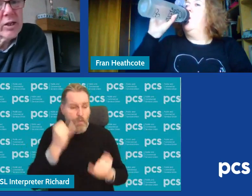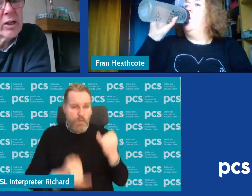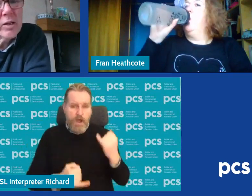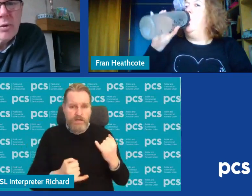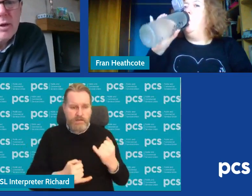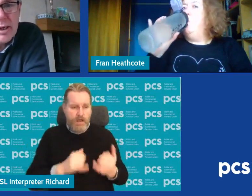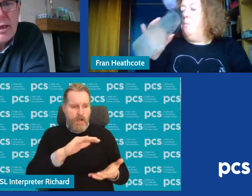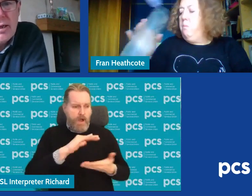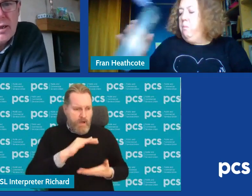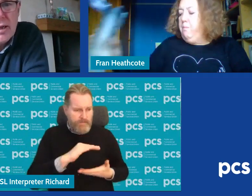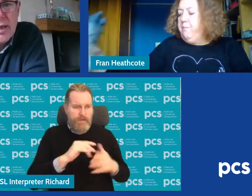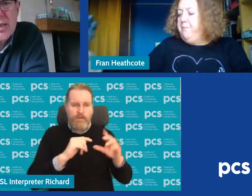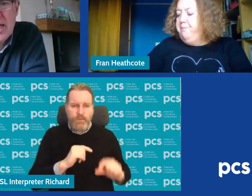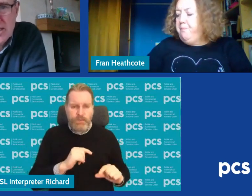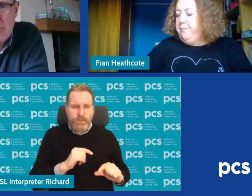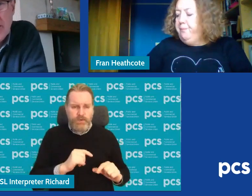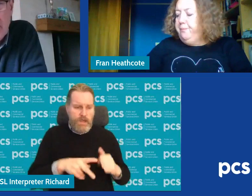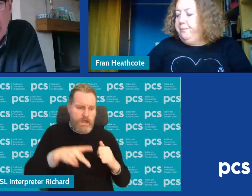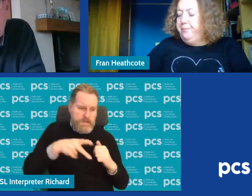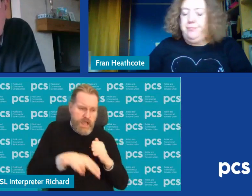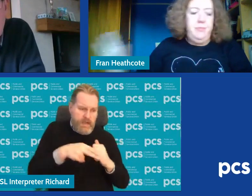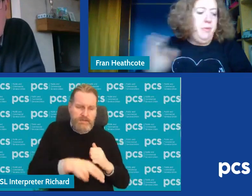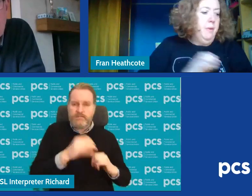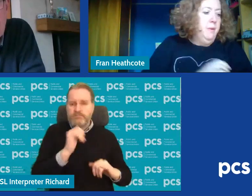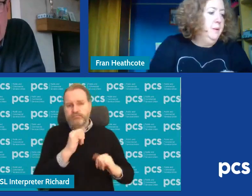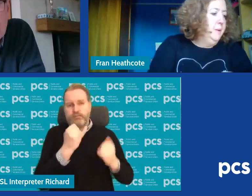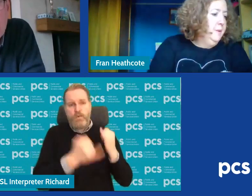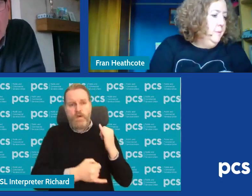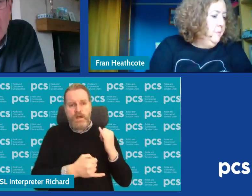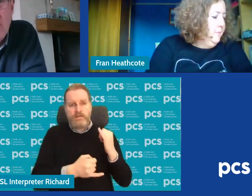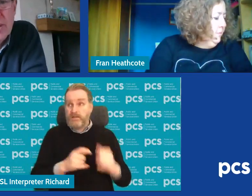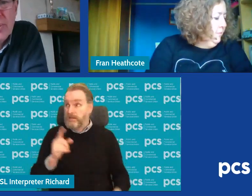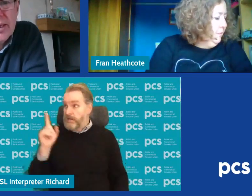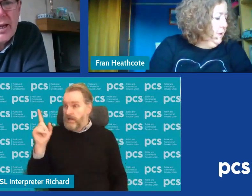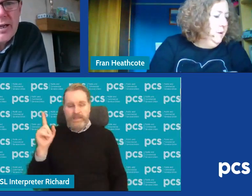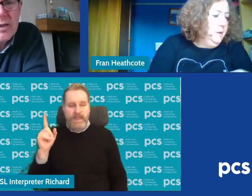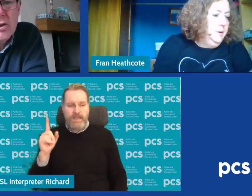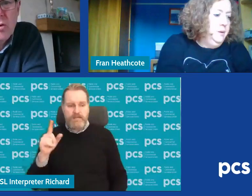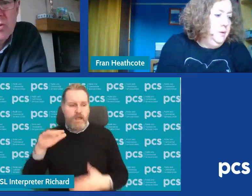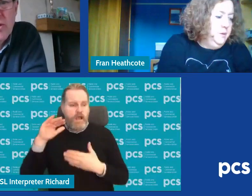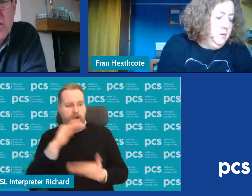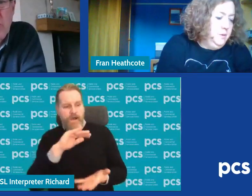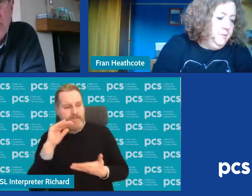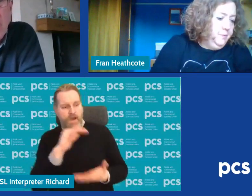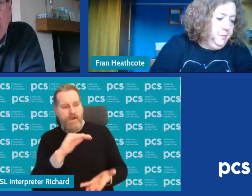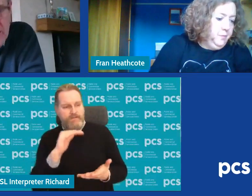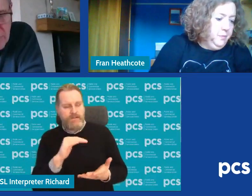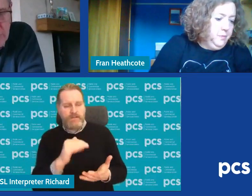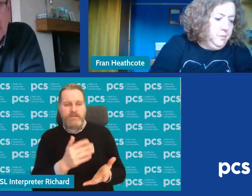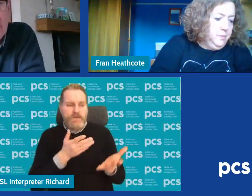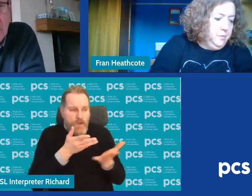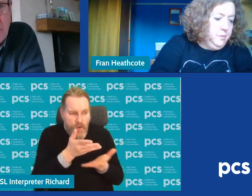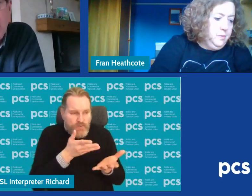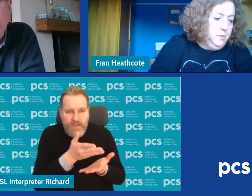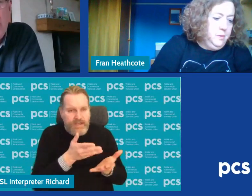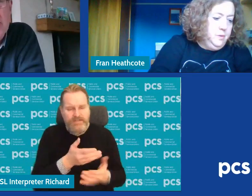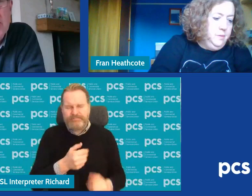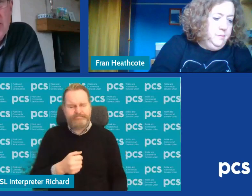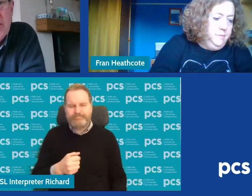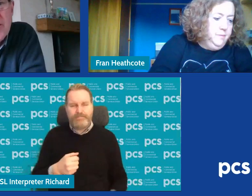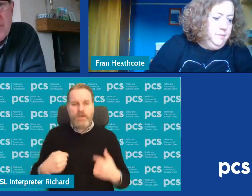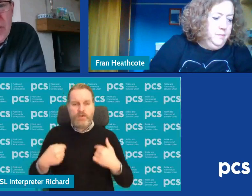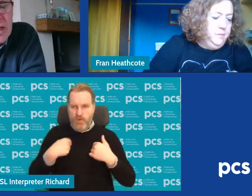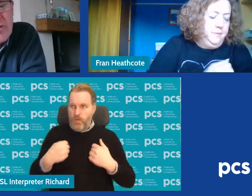inadvertently or deliberately, exacerbating that by being the last lot of people they're getting into talks with. So we are definitely going to push